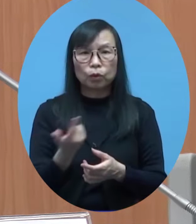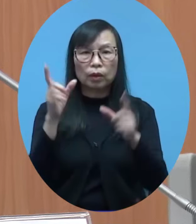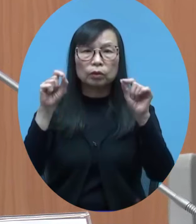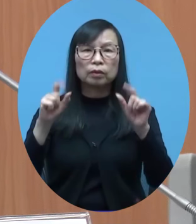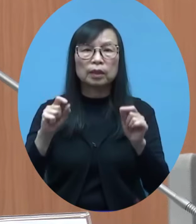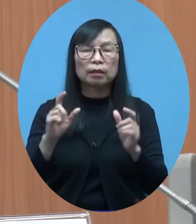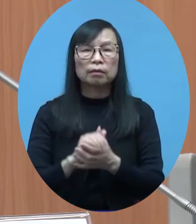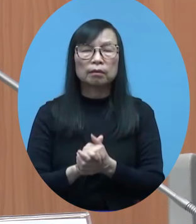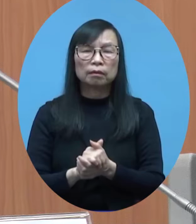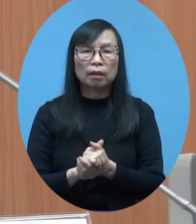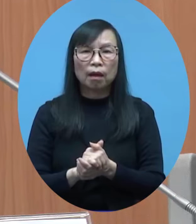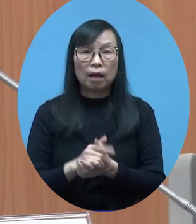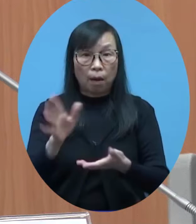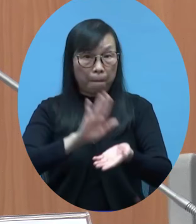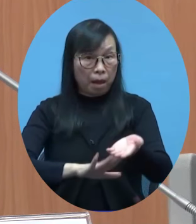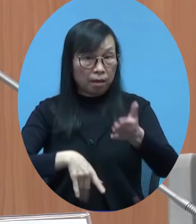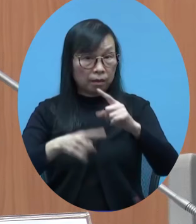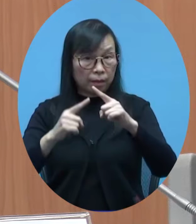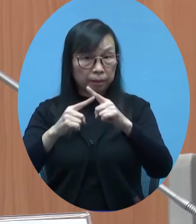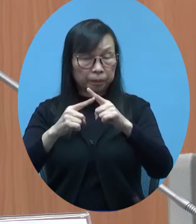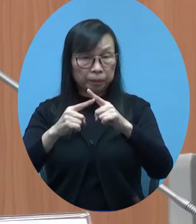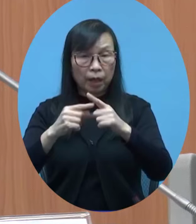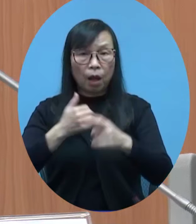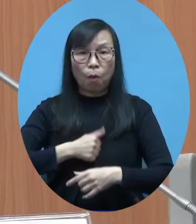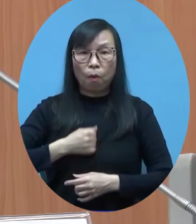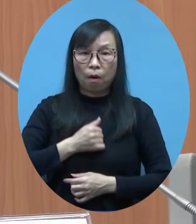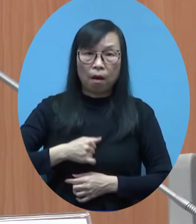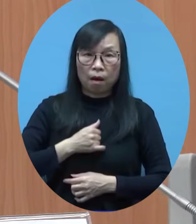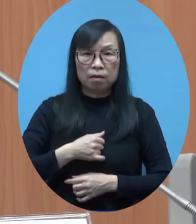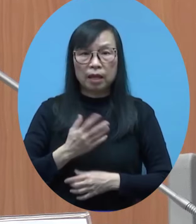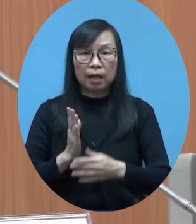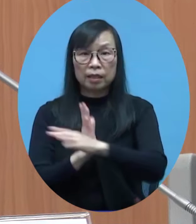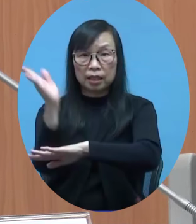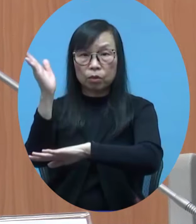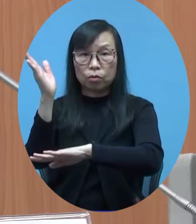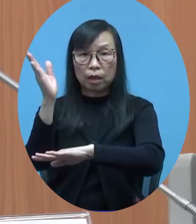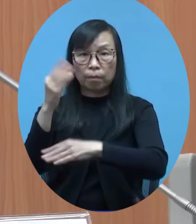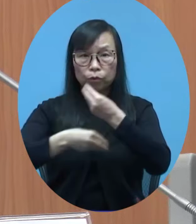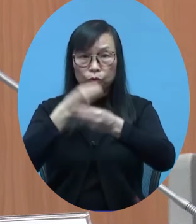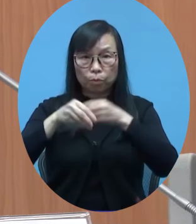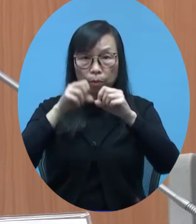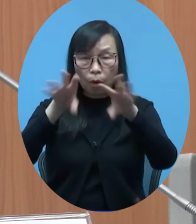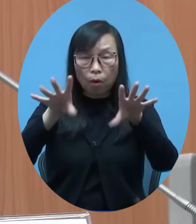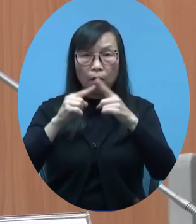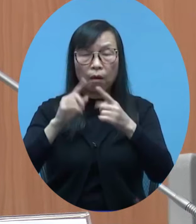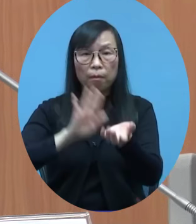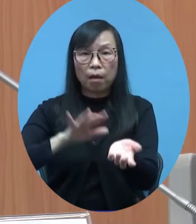is suspected to be a super spreader. The CT value is high, and also